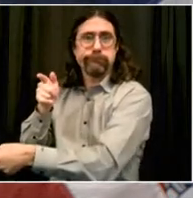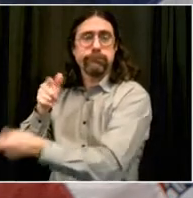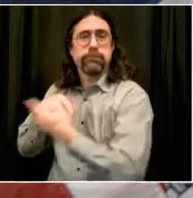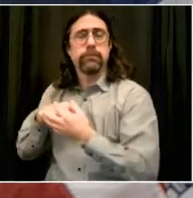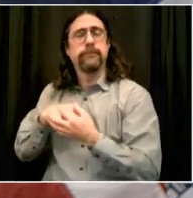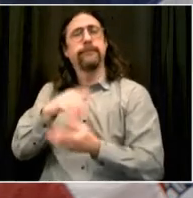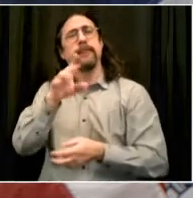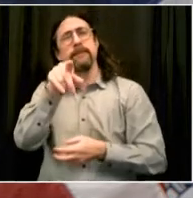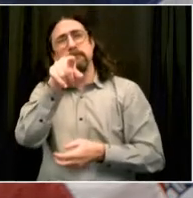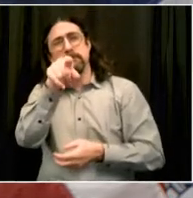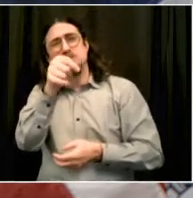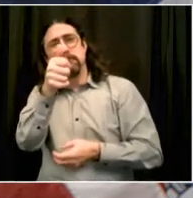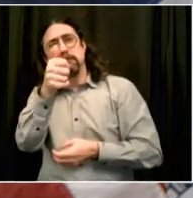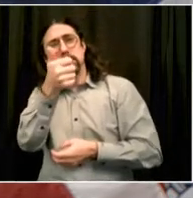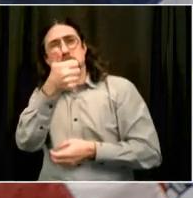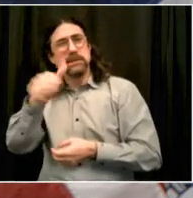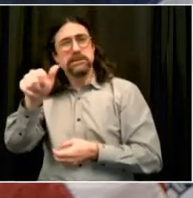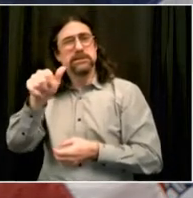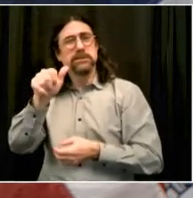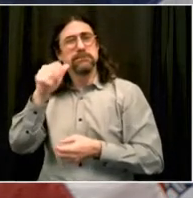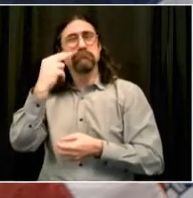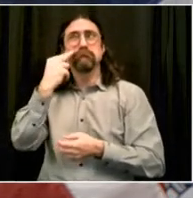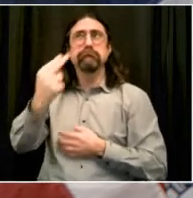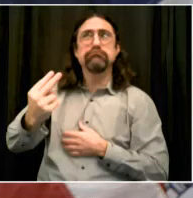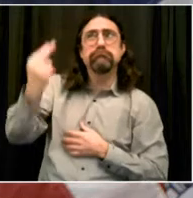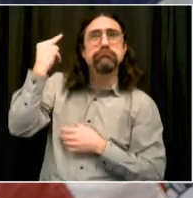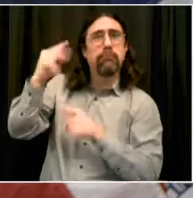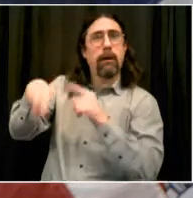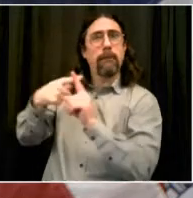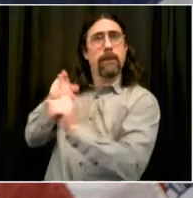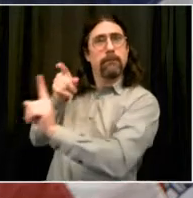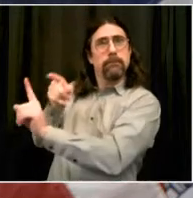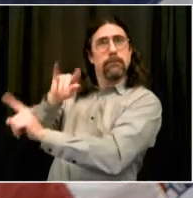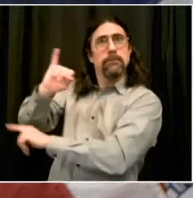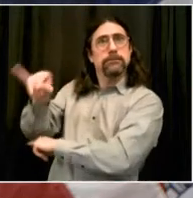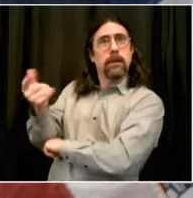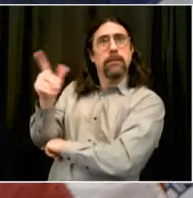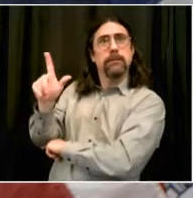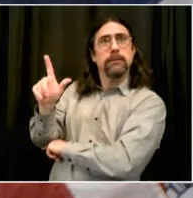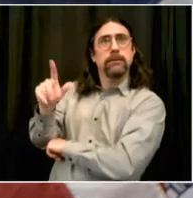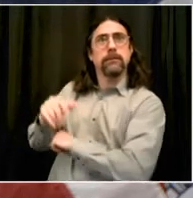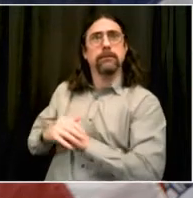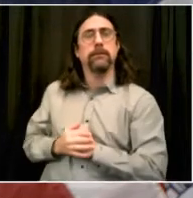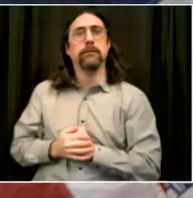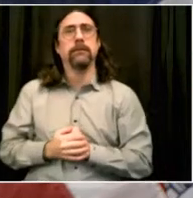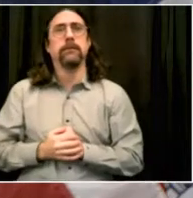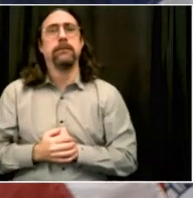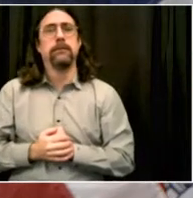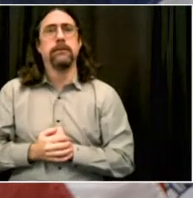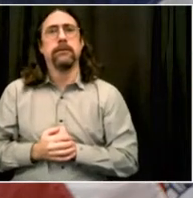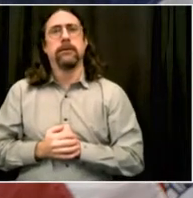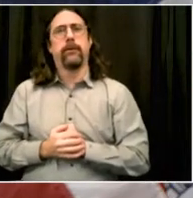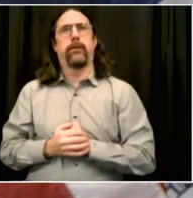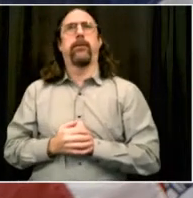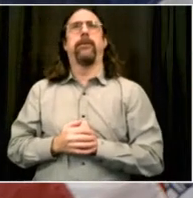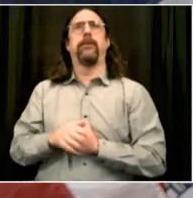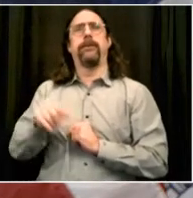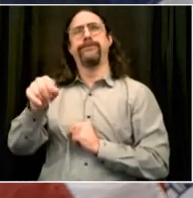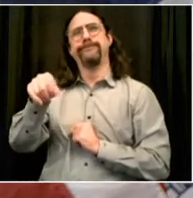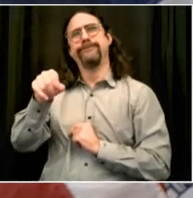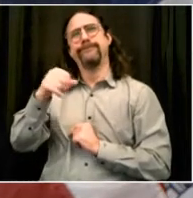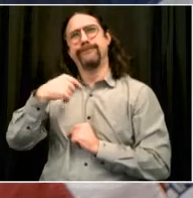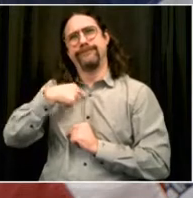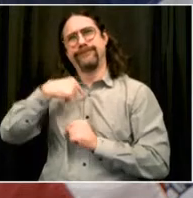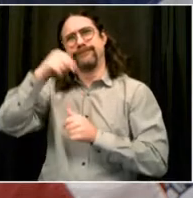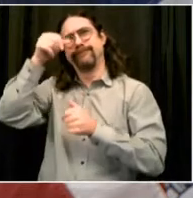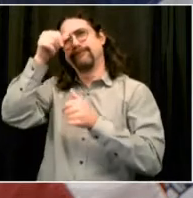all just shocked, obviously, and I think John Lennon, for a lot of us, was one of the most